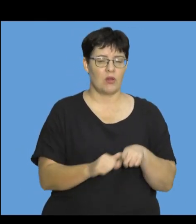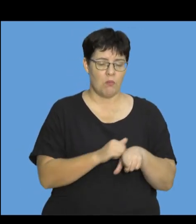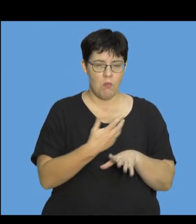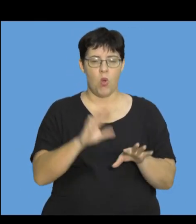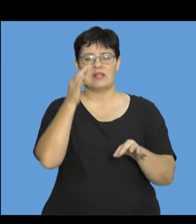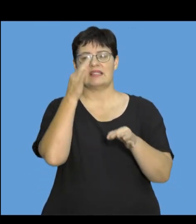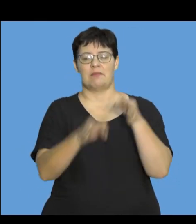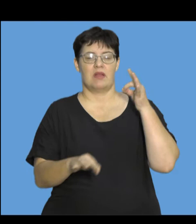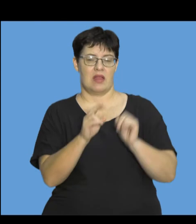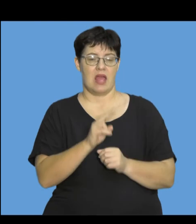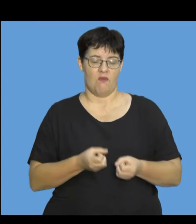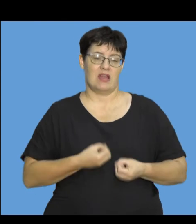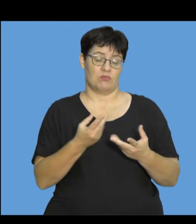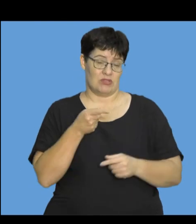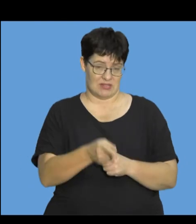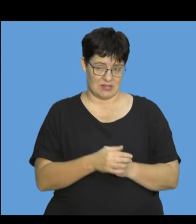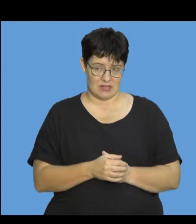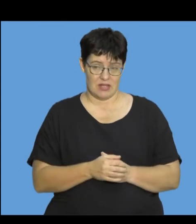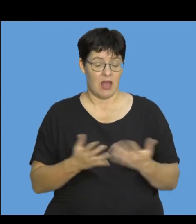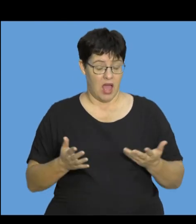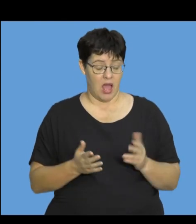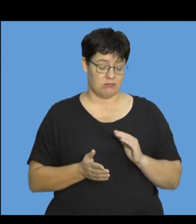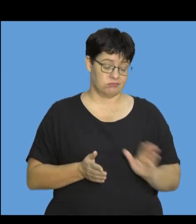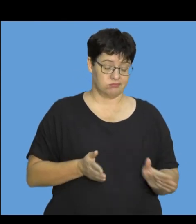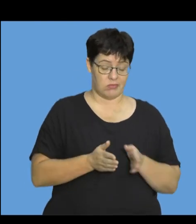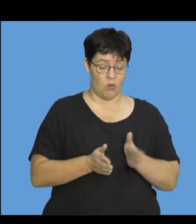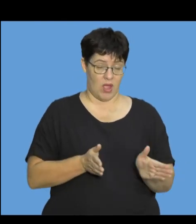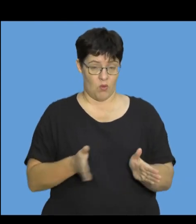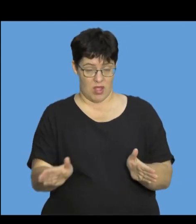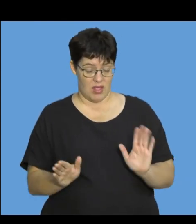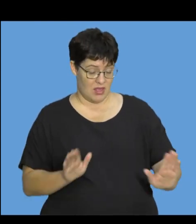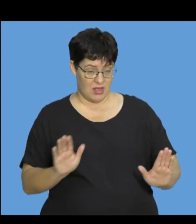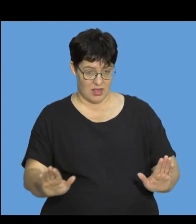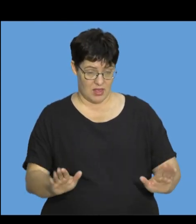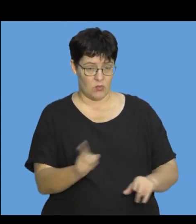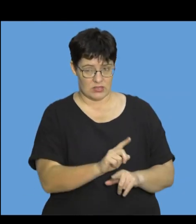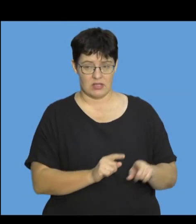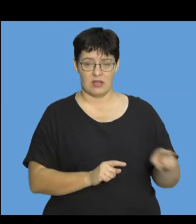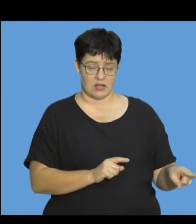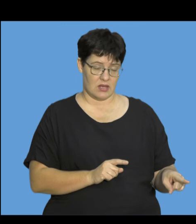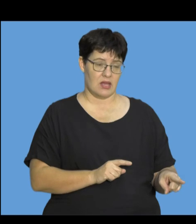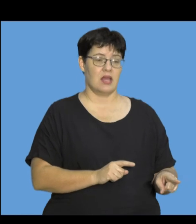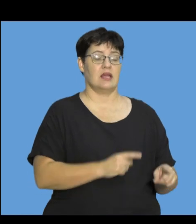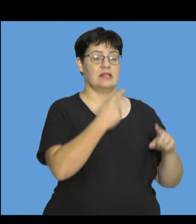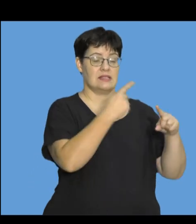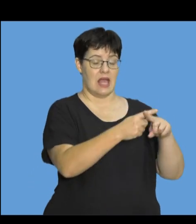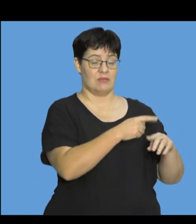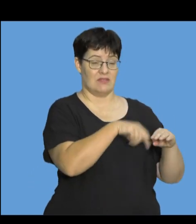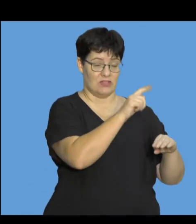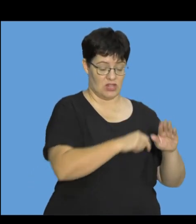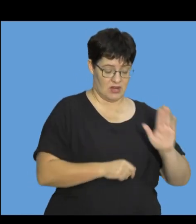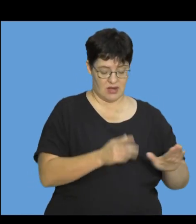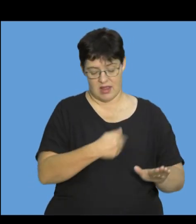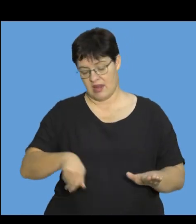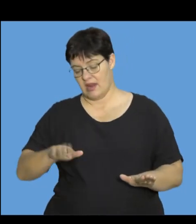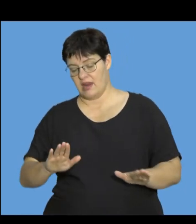then also practice your simplifying of expressions, which is in two ways, and those two ways is when you are